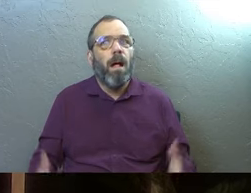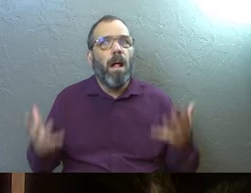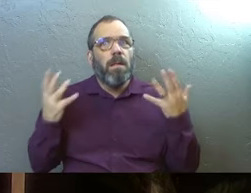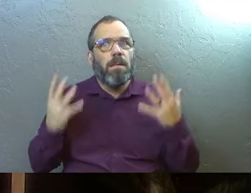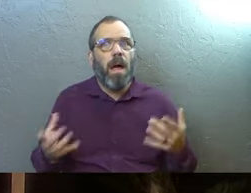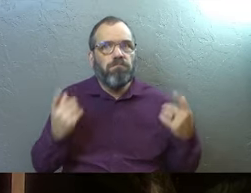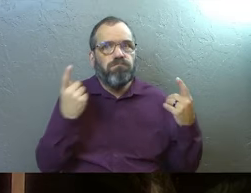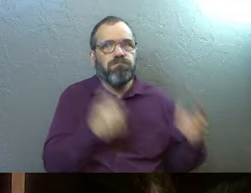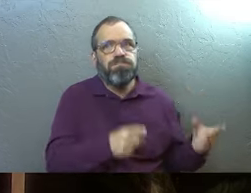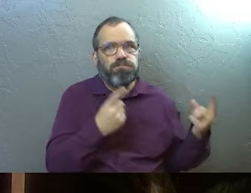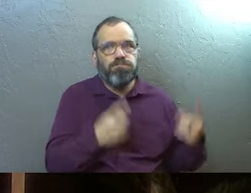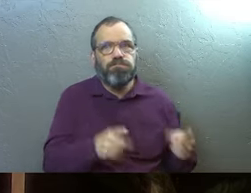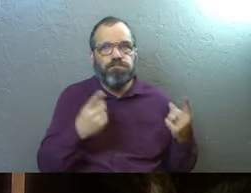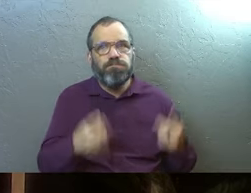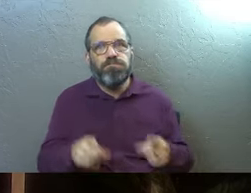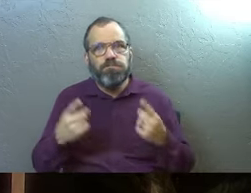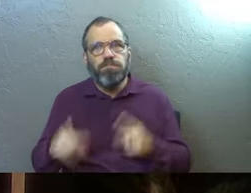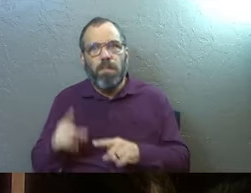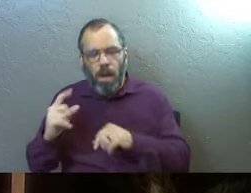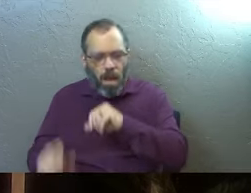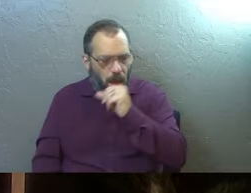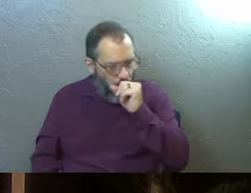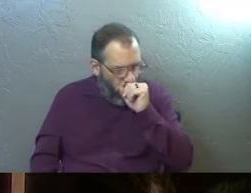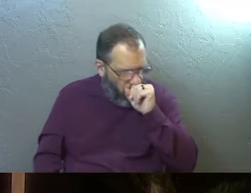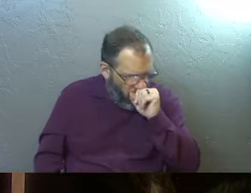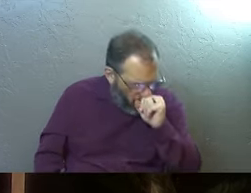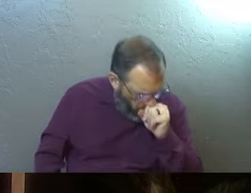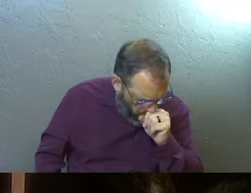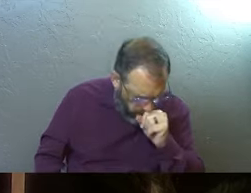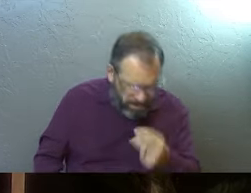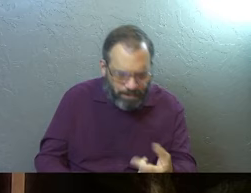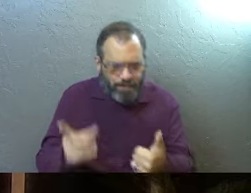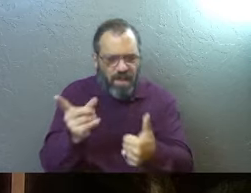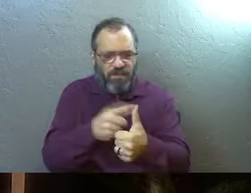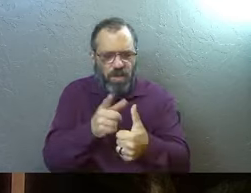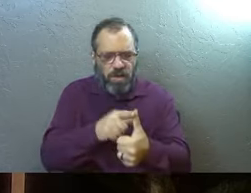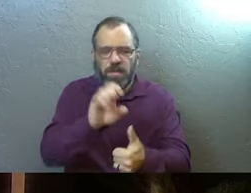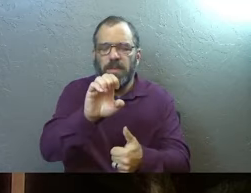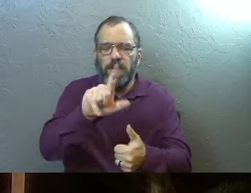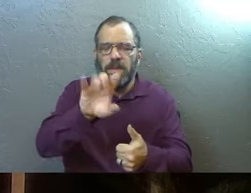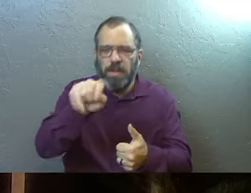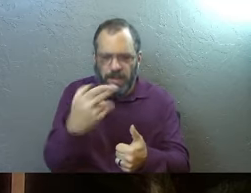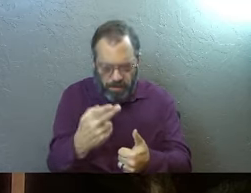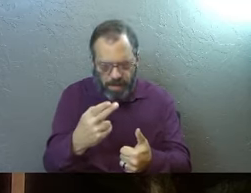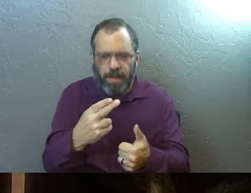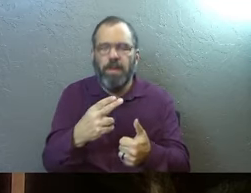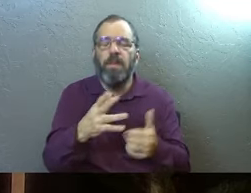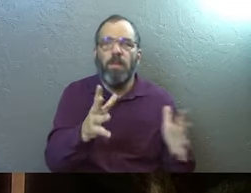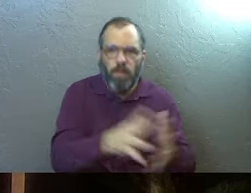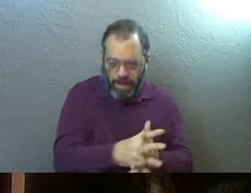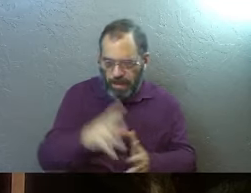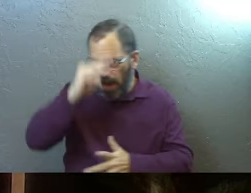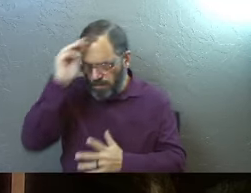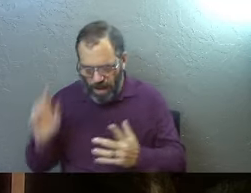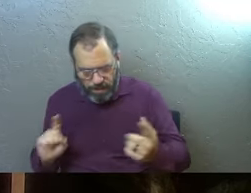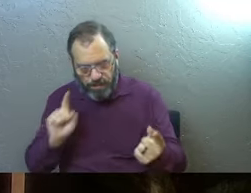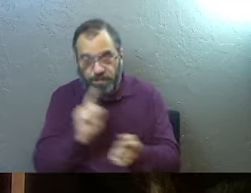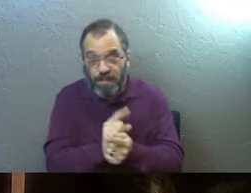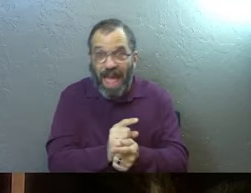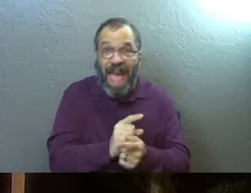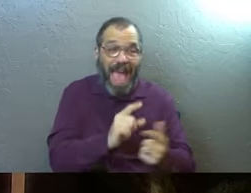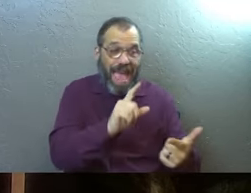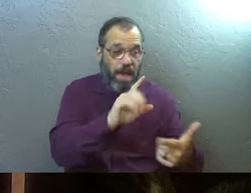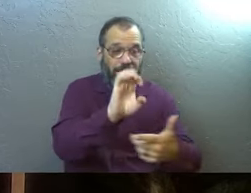Lots going on here. So first off, Elizabeth is pregnant. Mary comes to visit her, and the